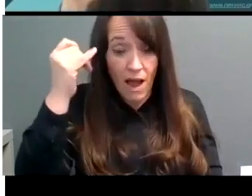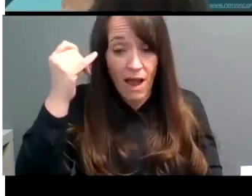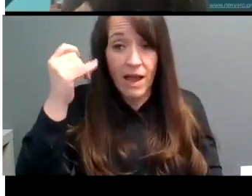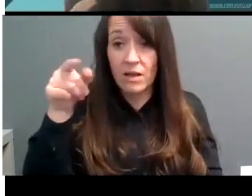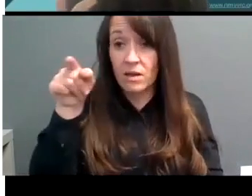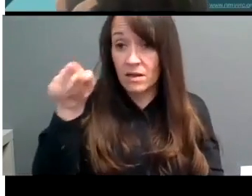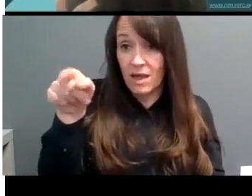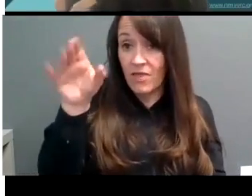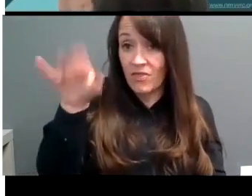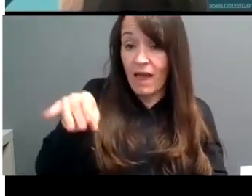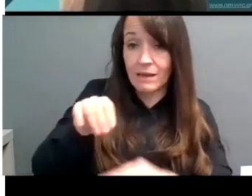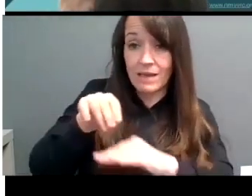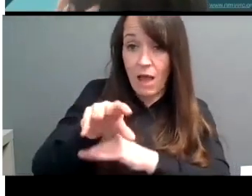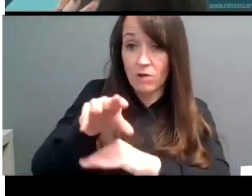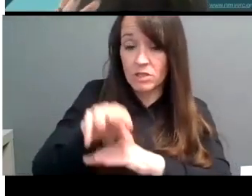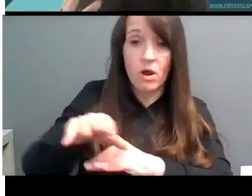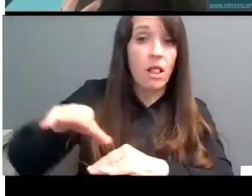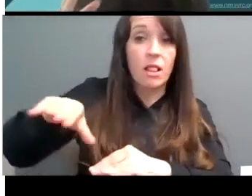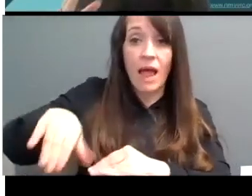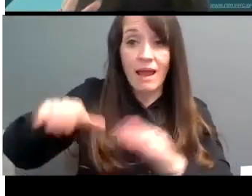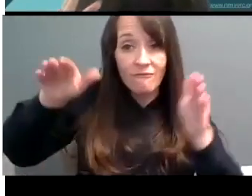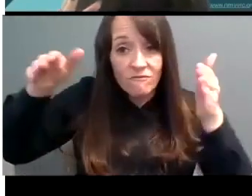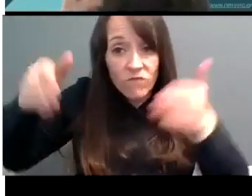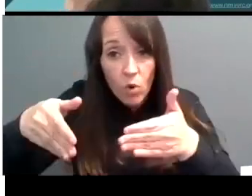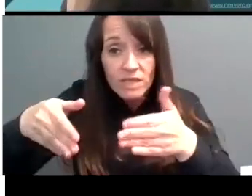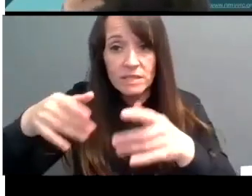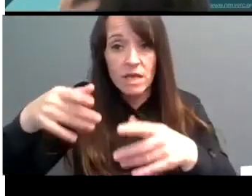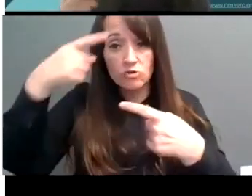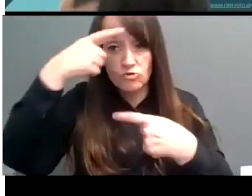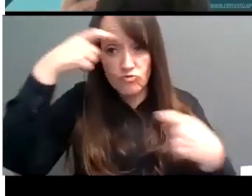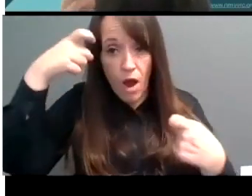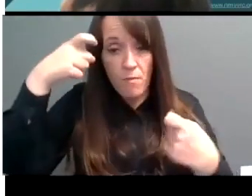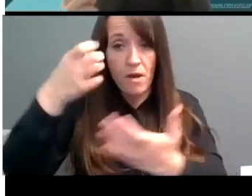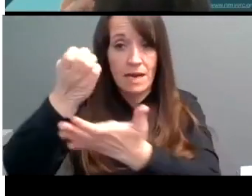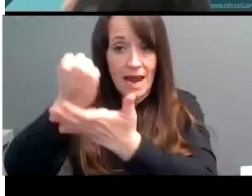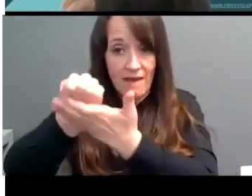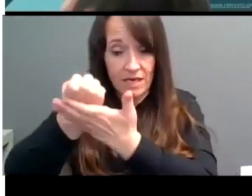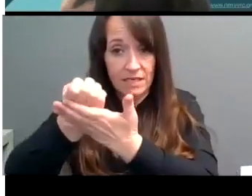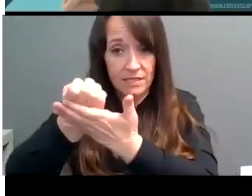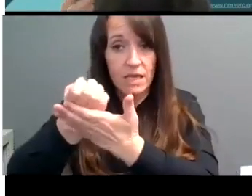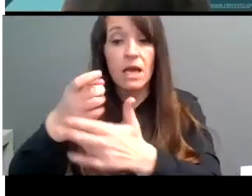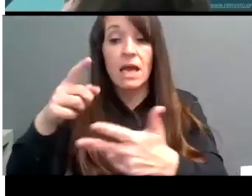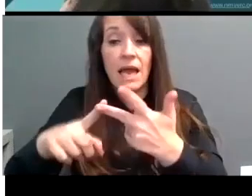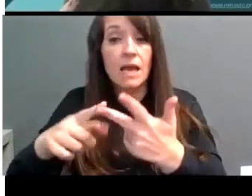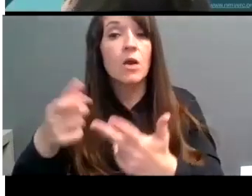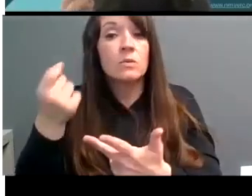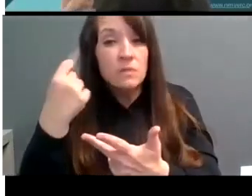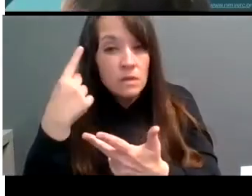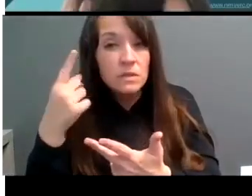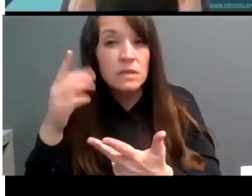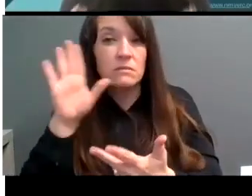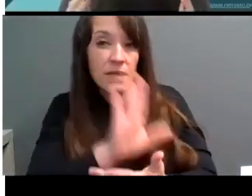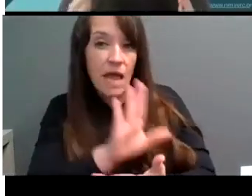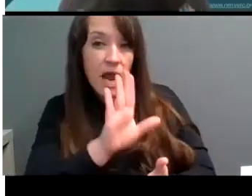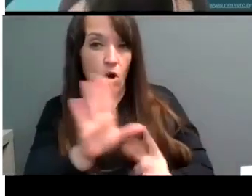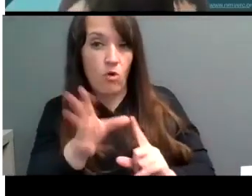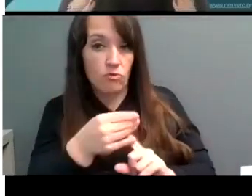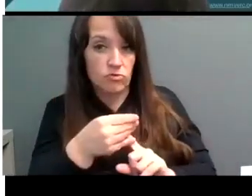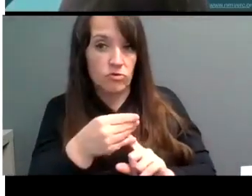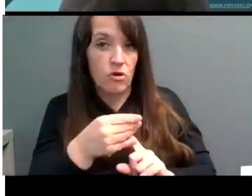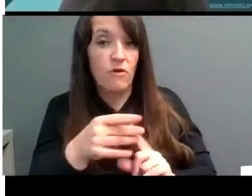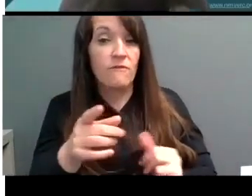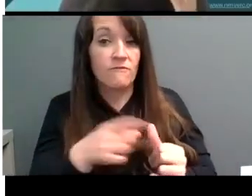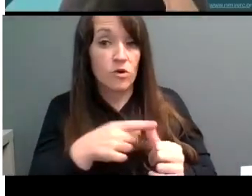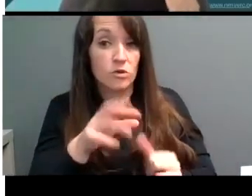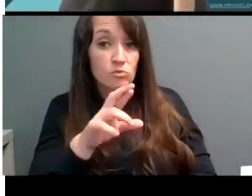who is trauma focused and evidence-based and also understands first responder culture. So you really have to have those